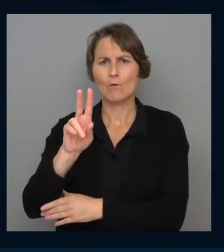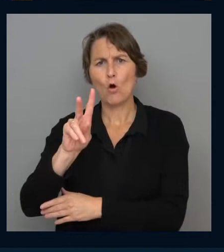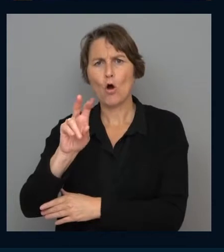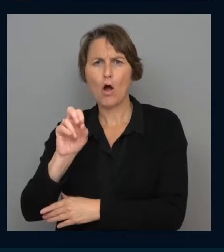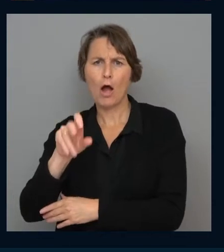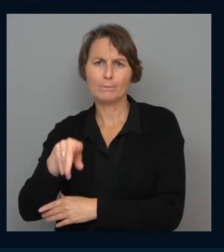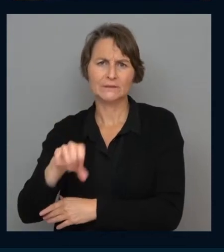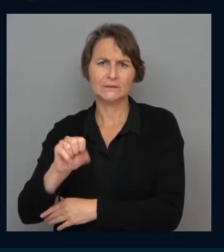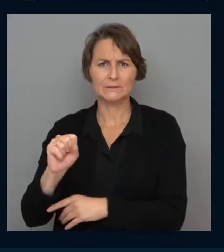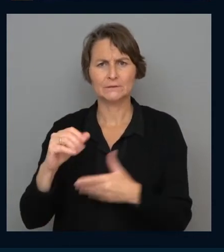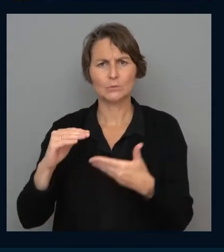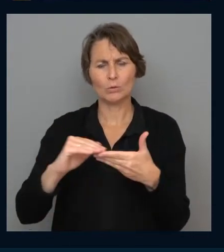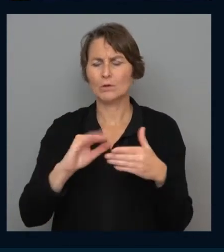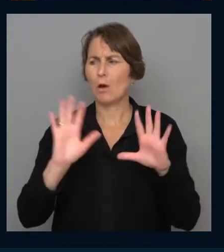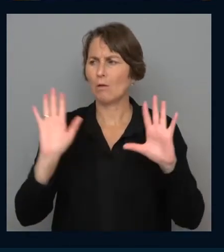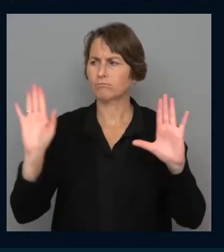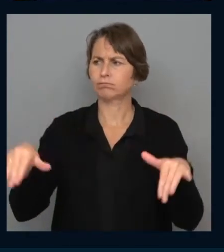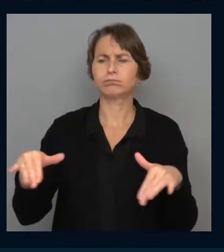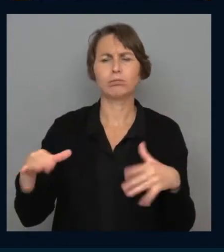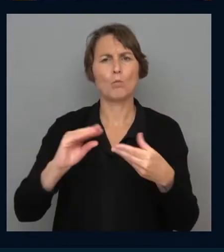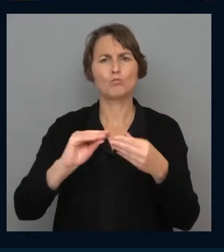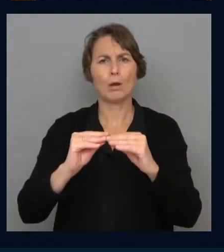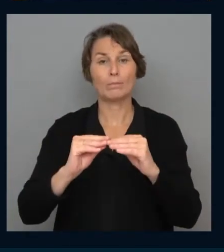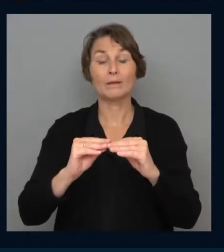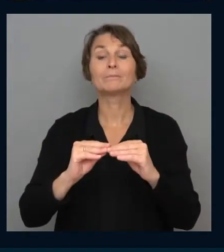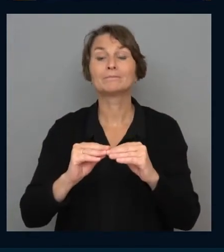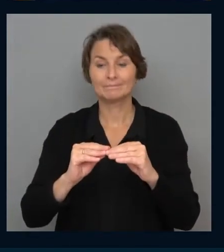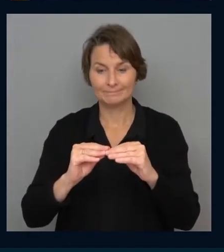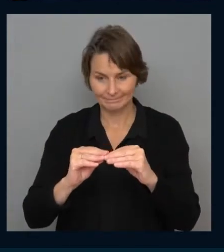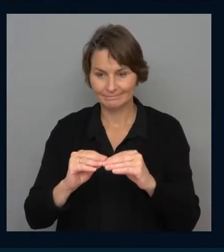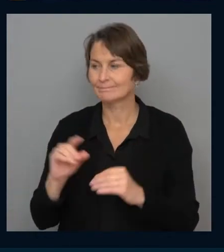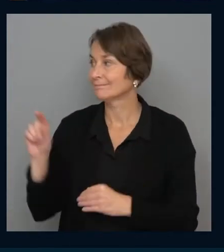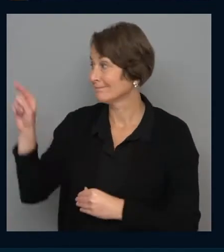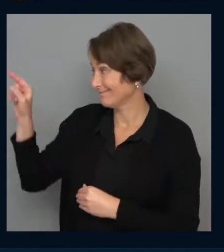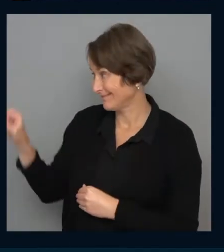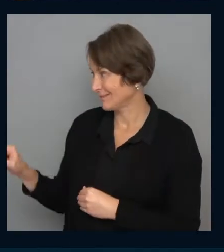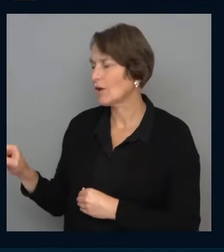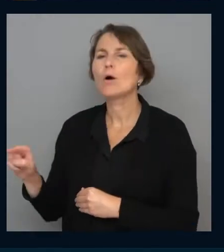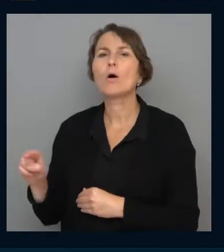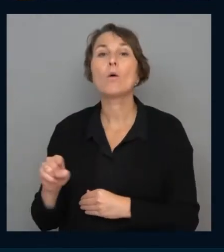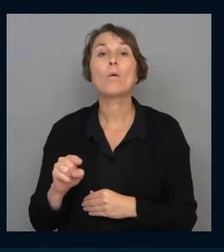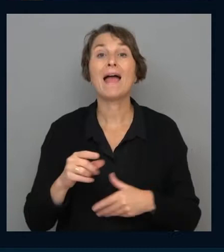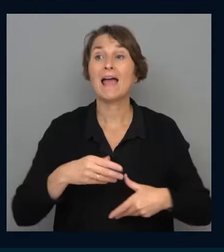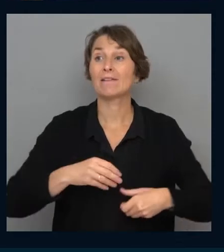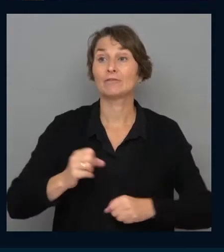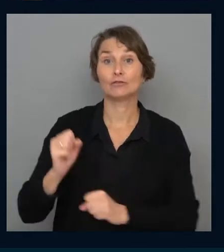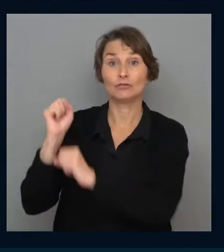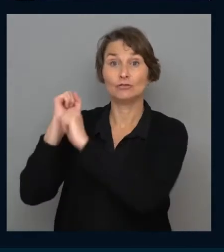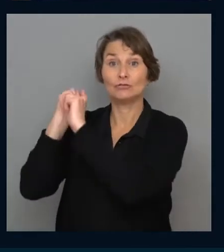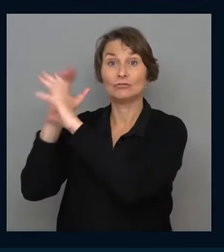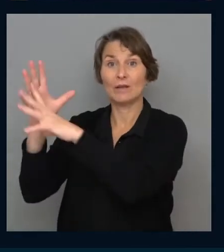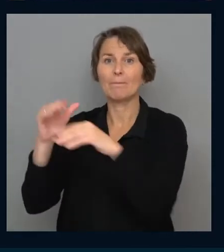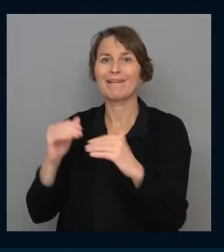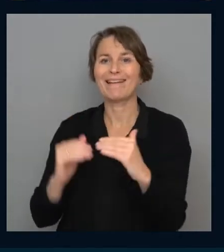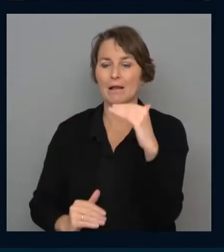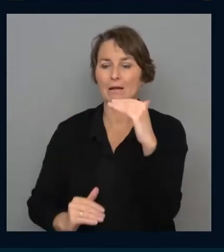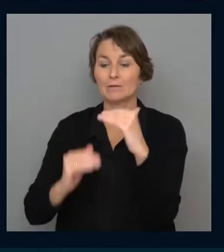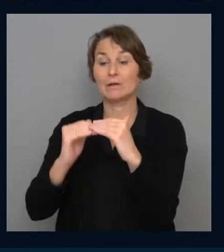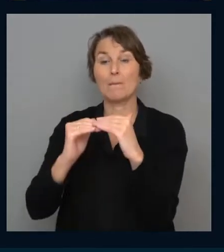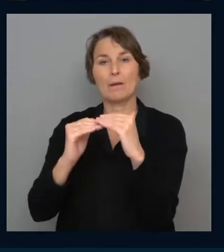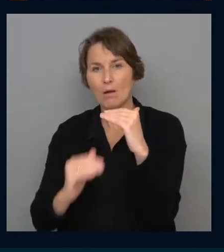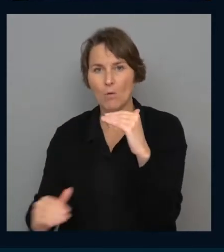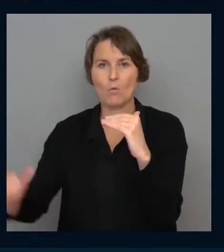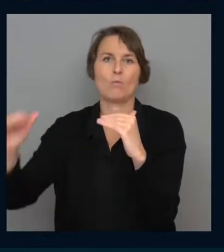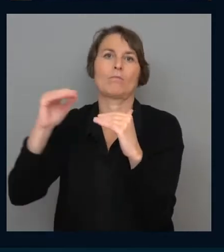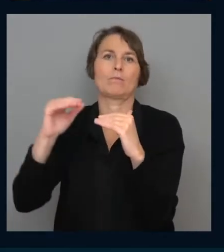us. So let's change this shipping threshold and deliver this out to the marketing team. So we have our website